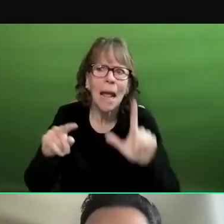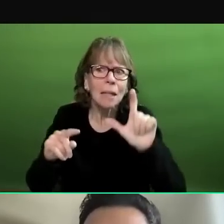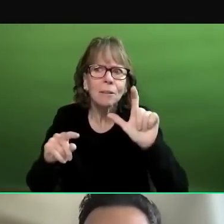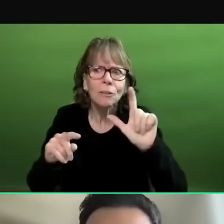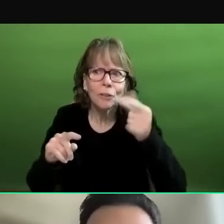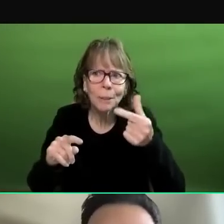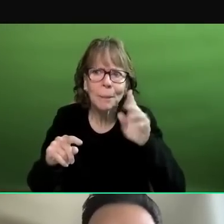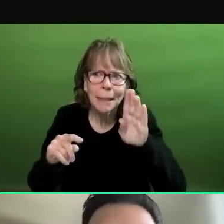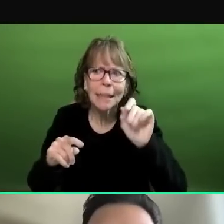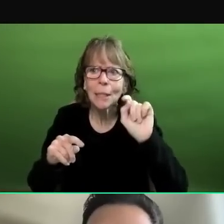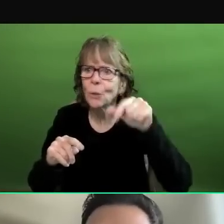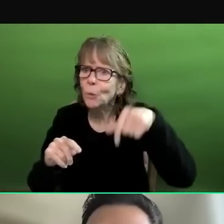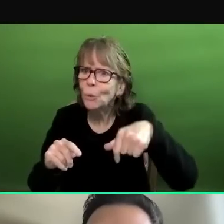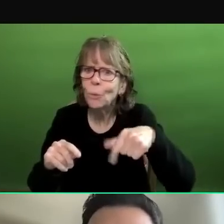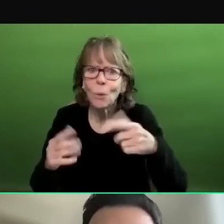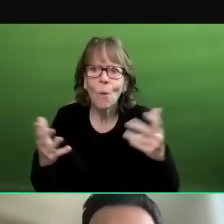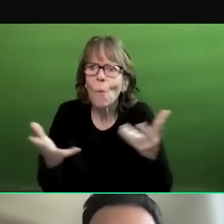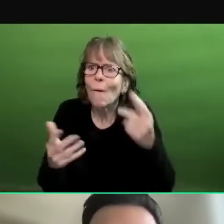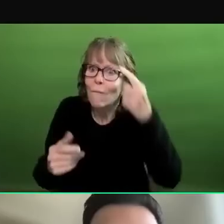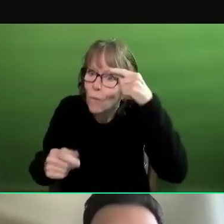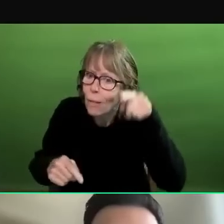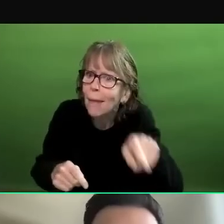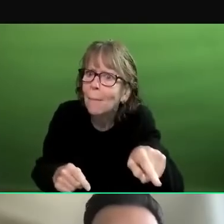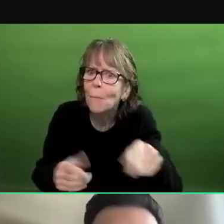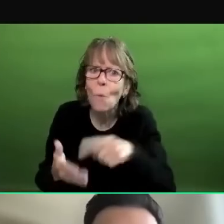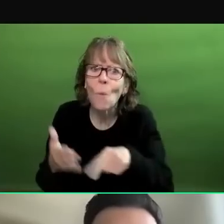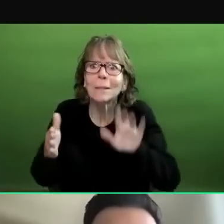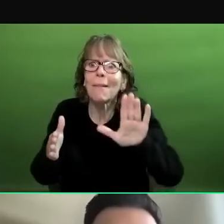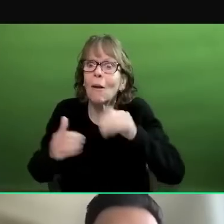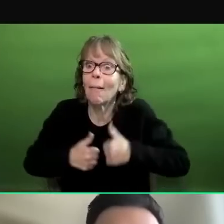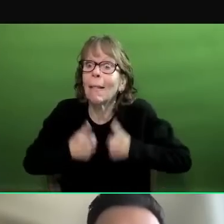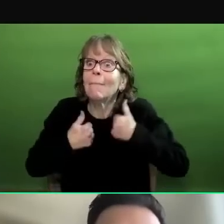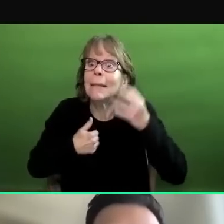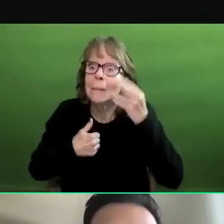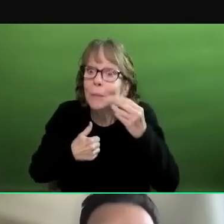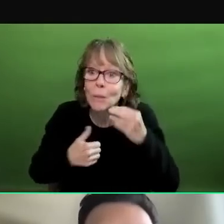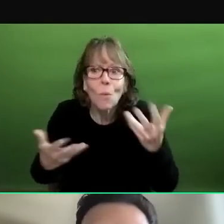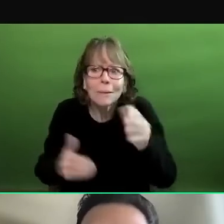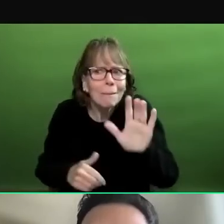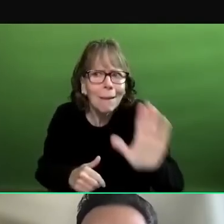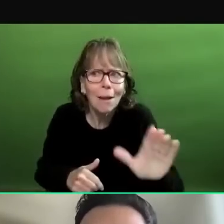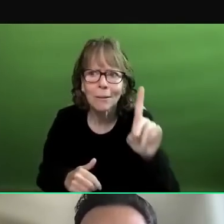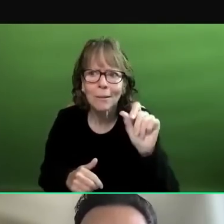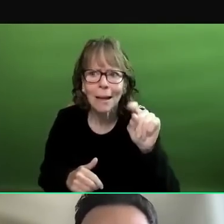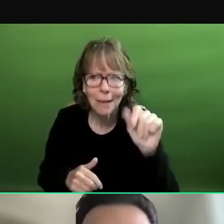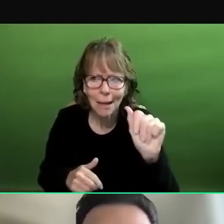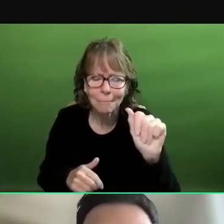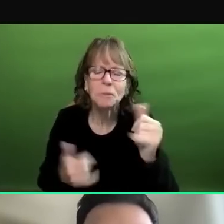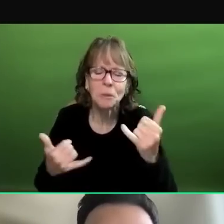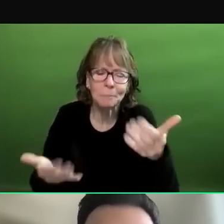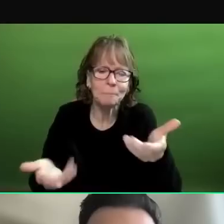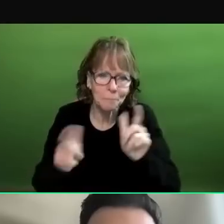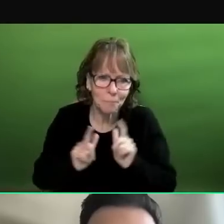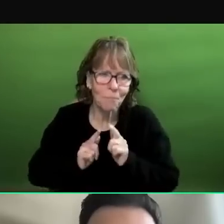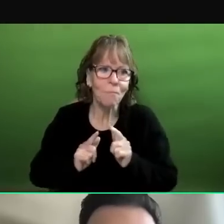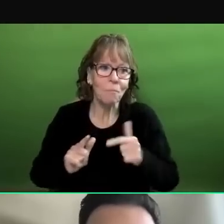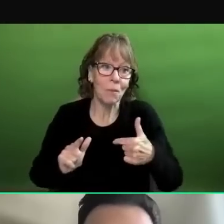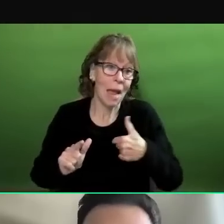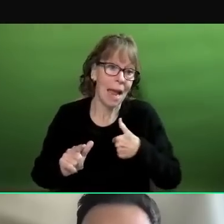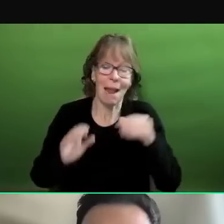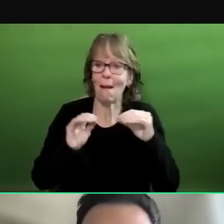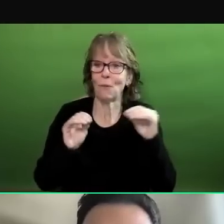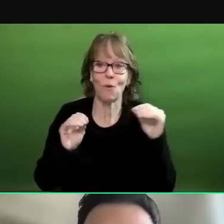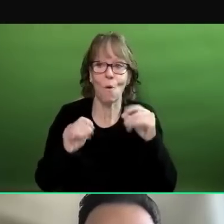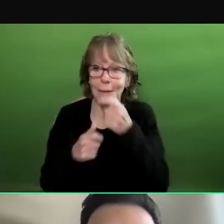by understanding the data and then using the lived experience information. I have no disclosures to report or conflicts